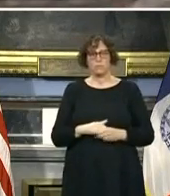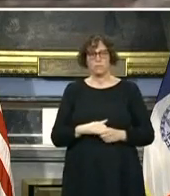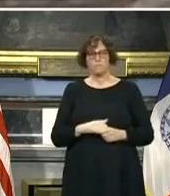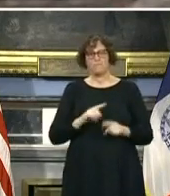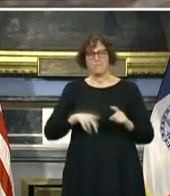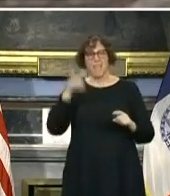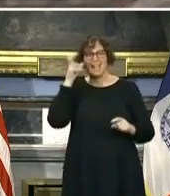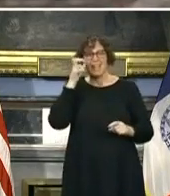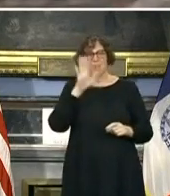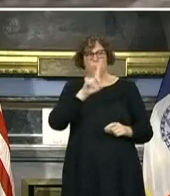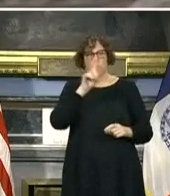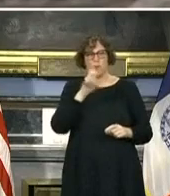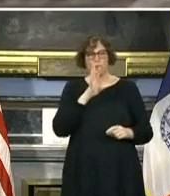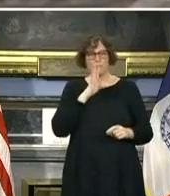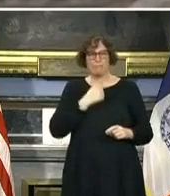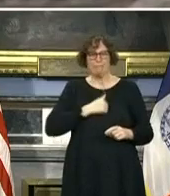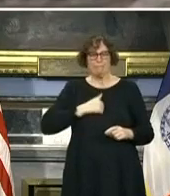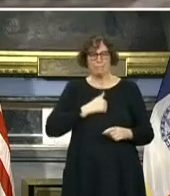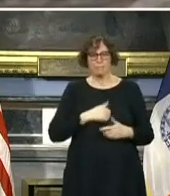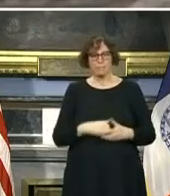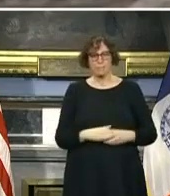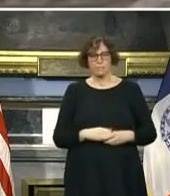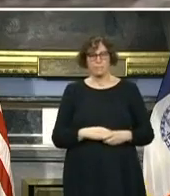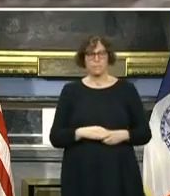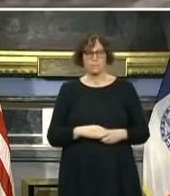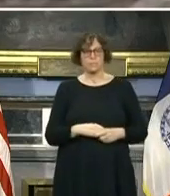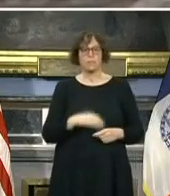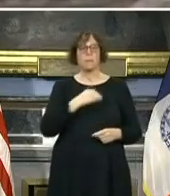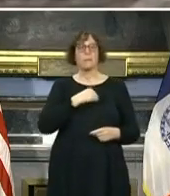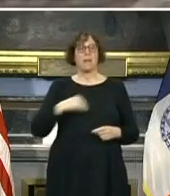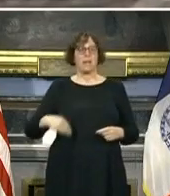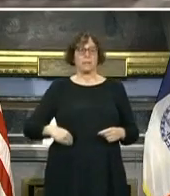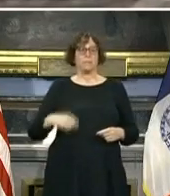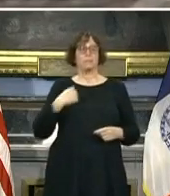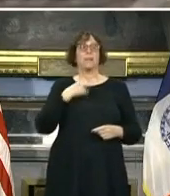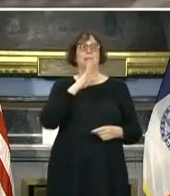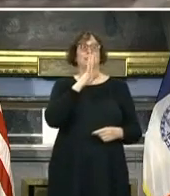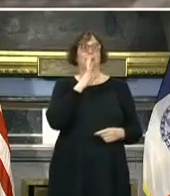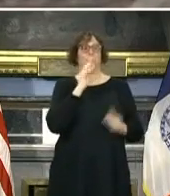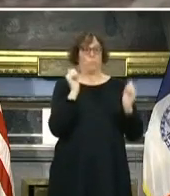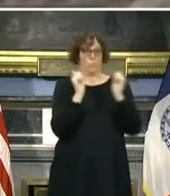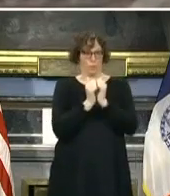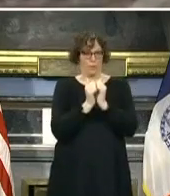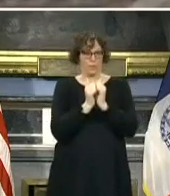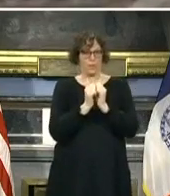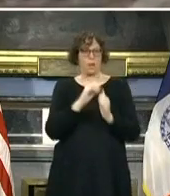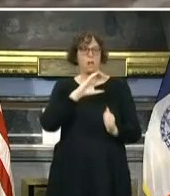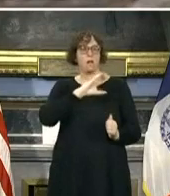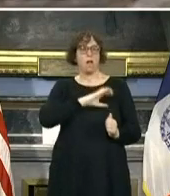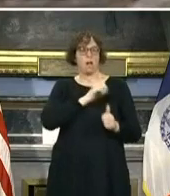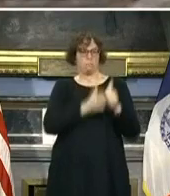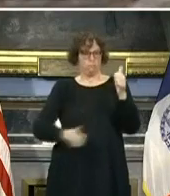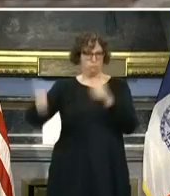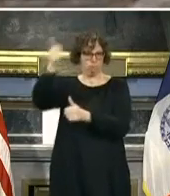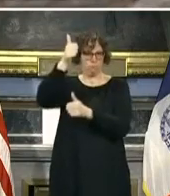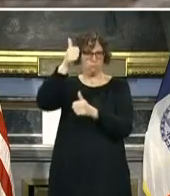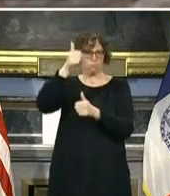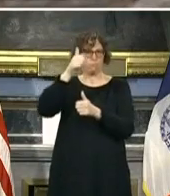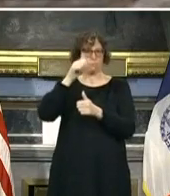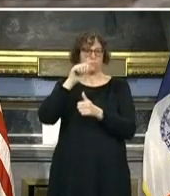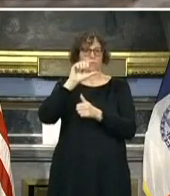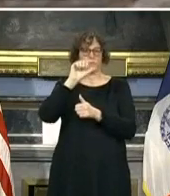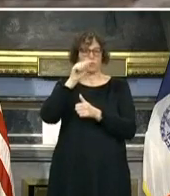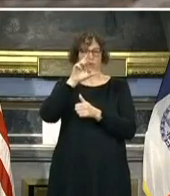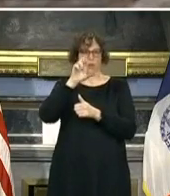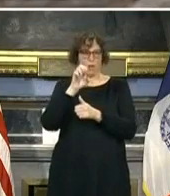I spoke to Commissioner Shea this morning. We went over the situation with absentees, but we also went over the return rate, which has gotten